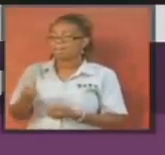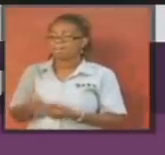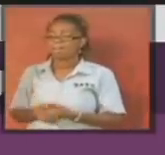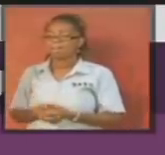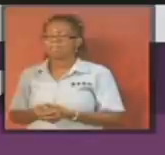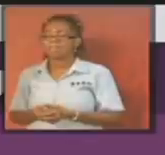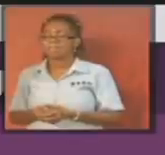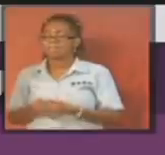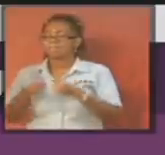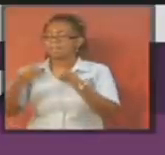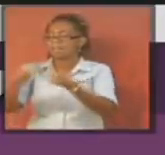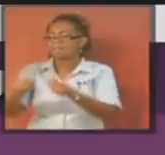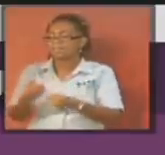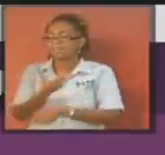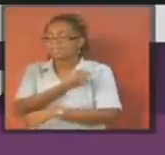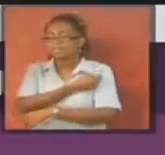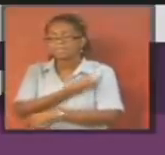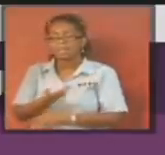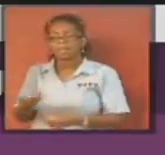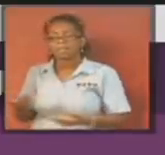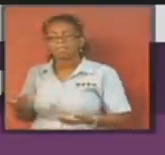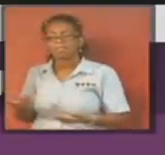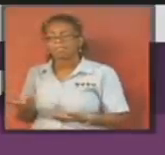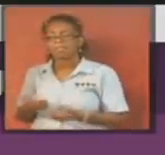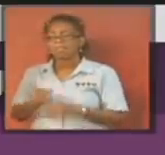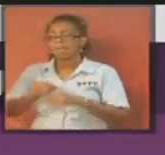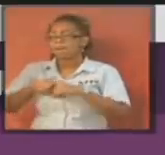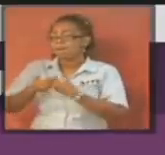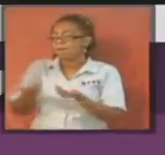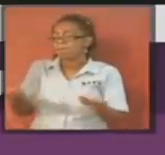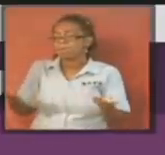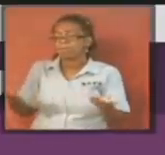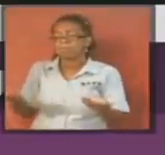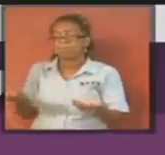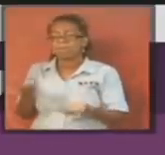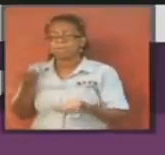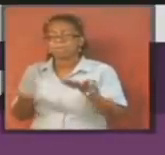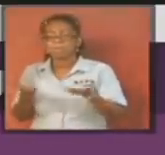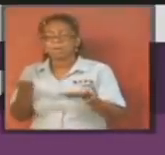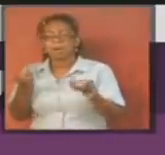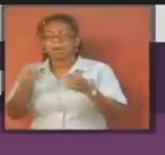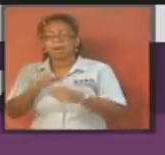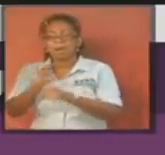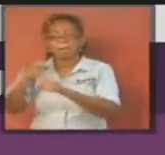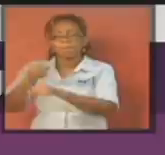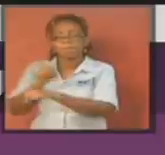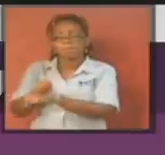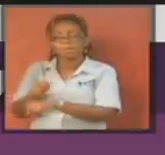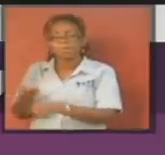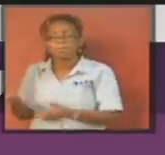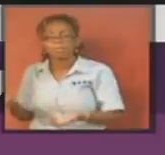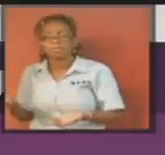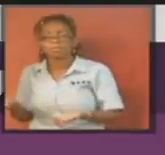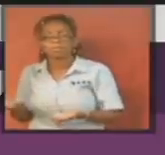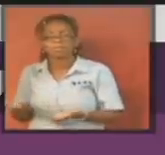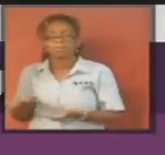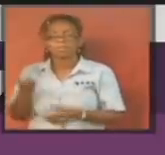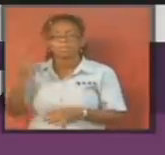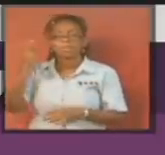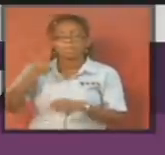a list of names, which they are going to be an appointment system, and when will it start? Okay, thank